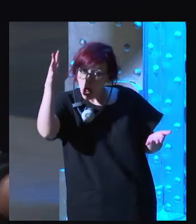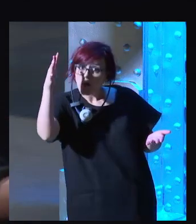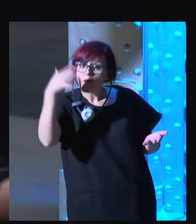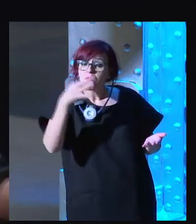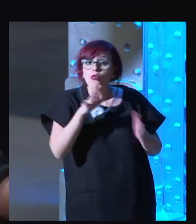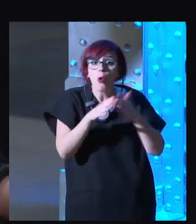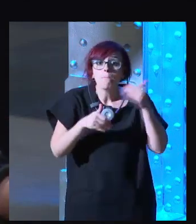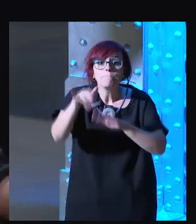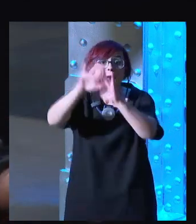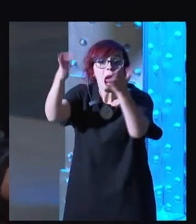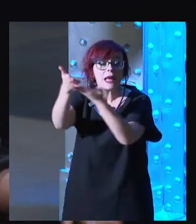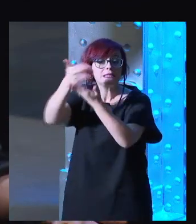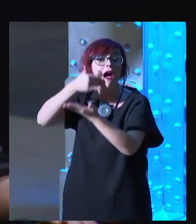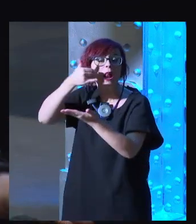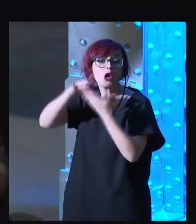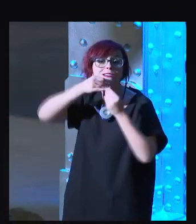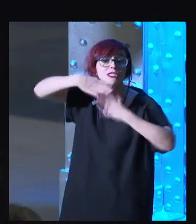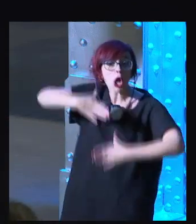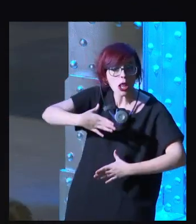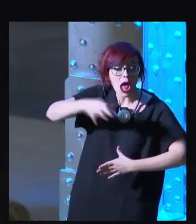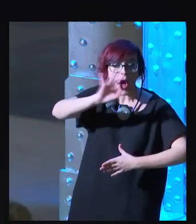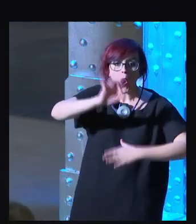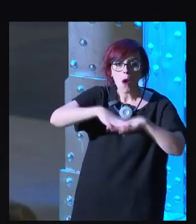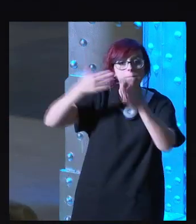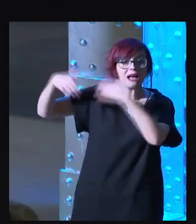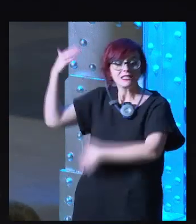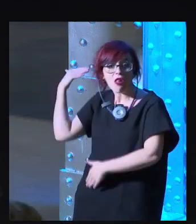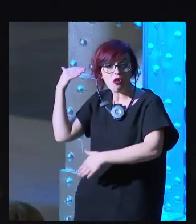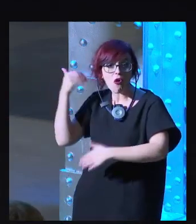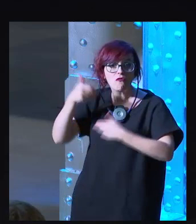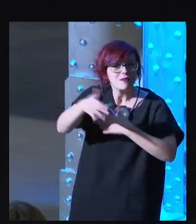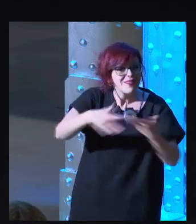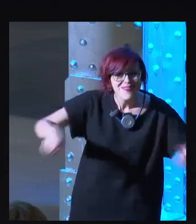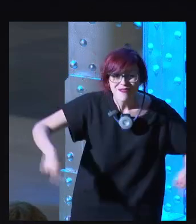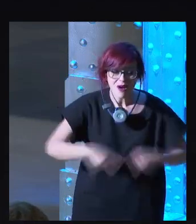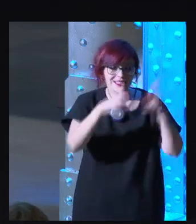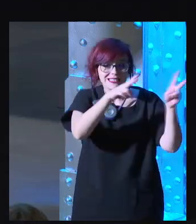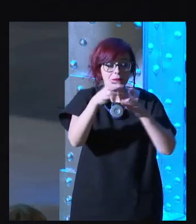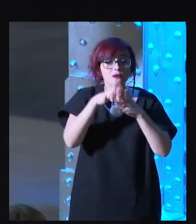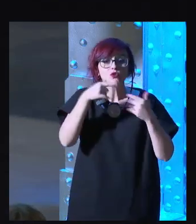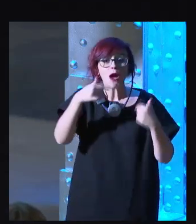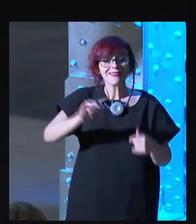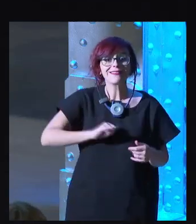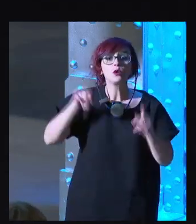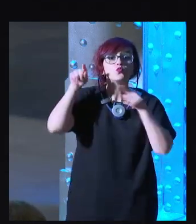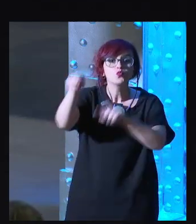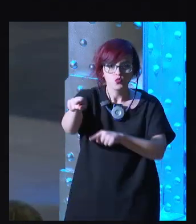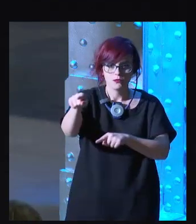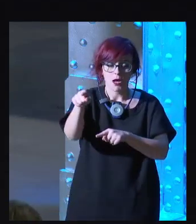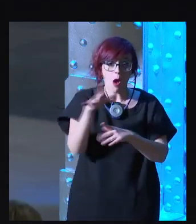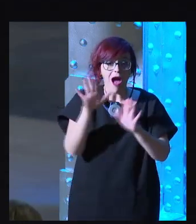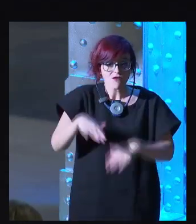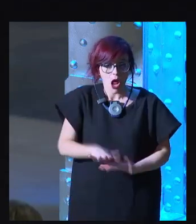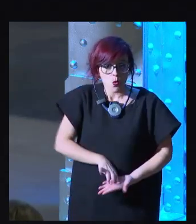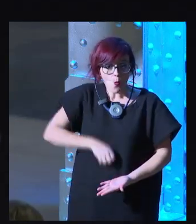a historical novel that's set in the past. It's still you, the writer, putting everything that you are into that